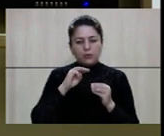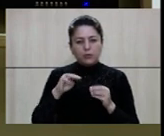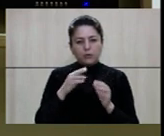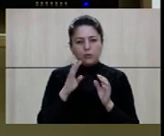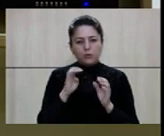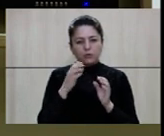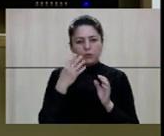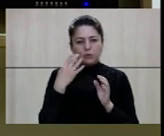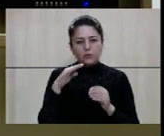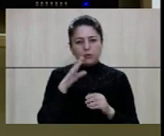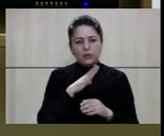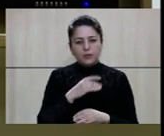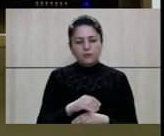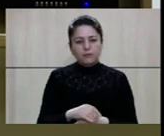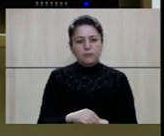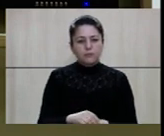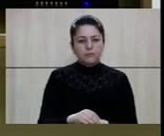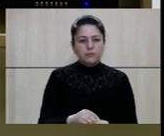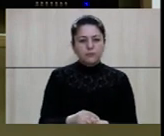5.10940 ekan.